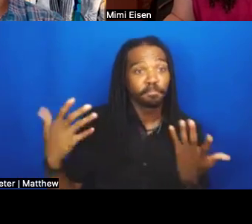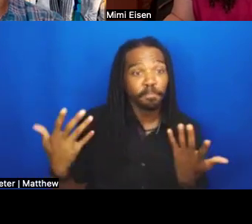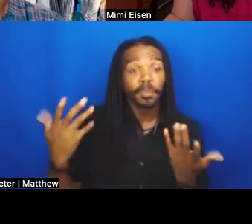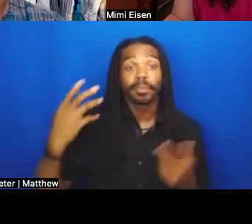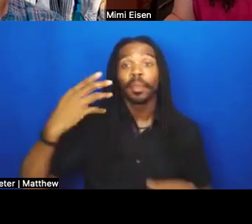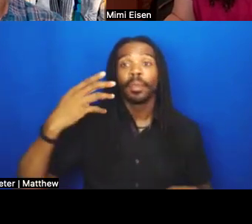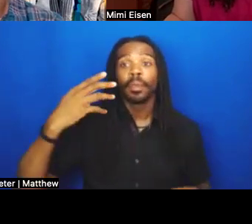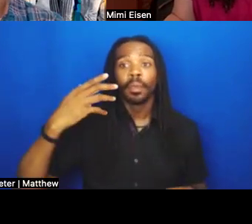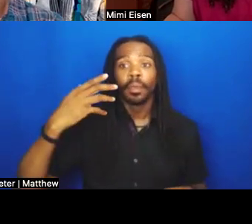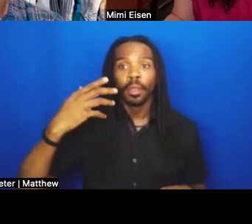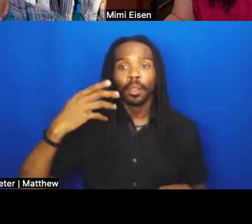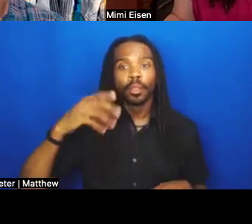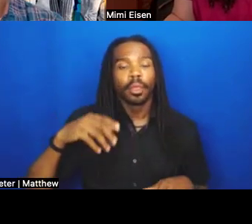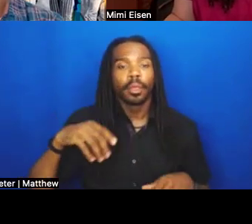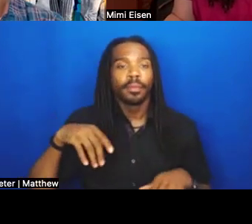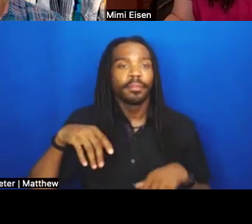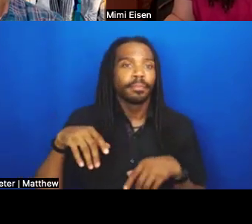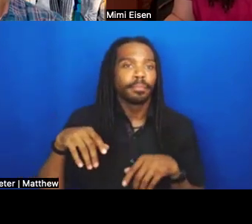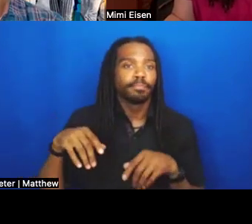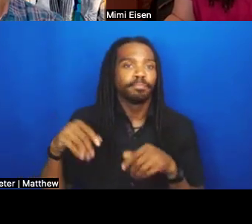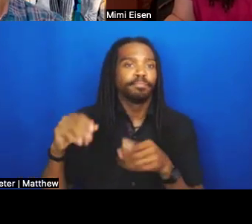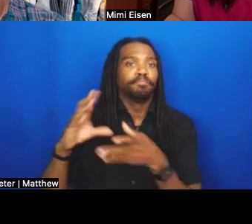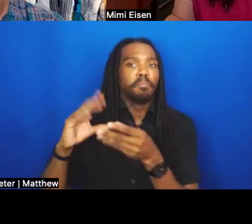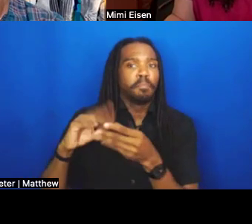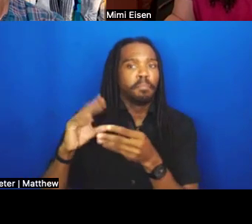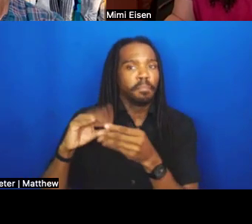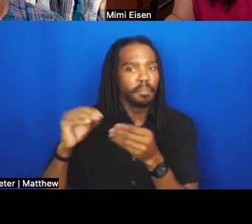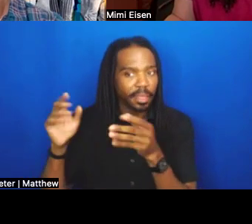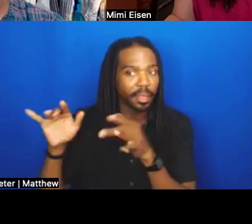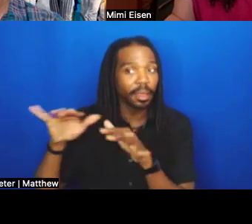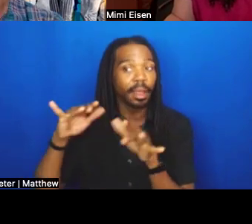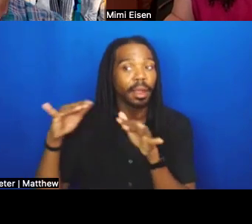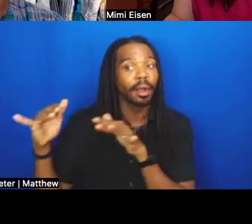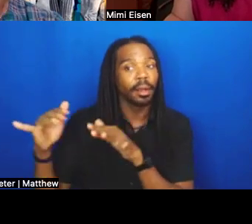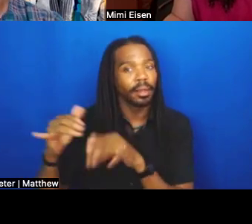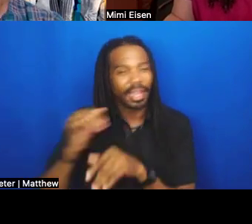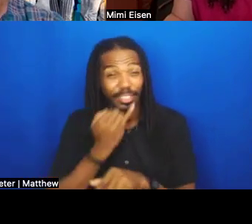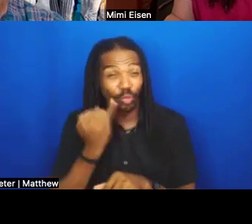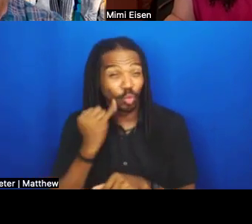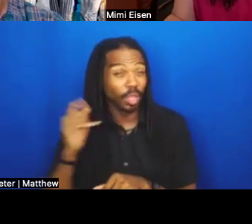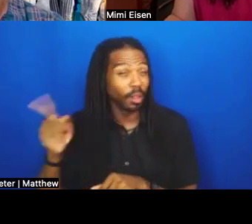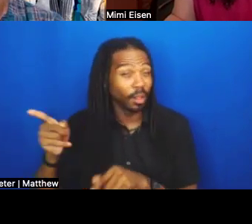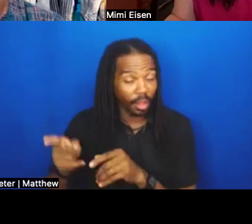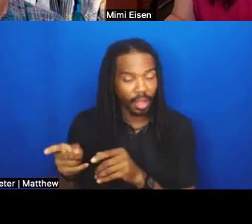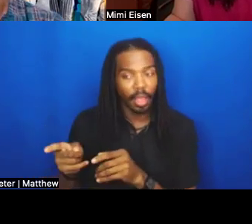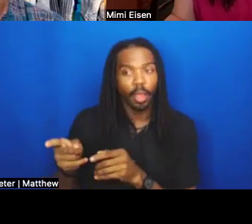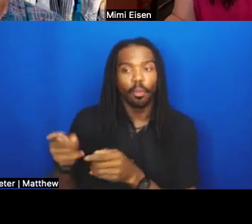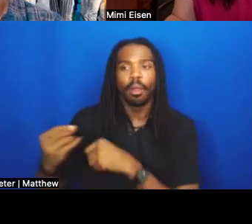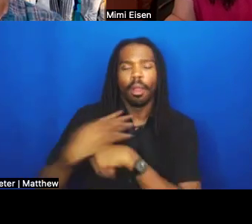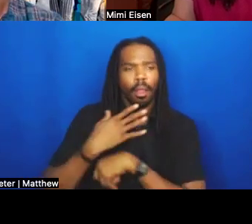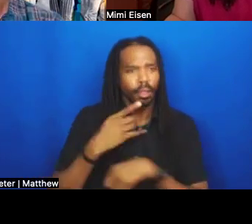founding myths of both the United States and Israel would have you believe that like the melding of these two